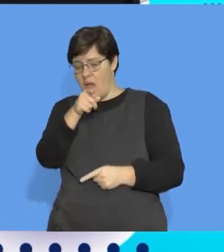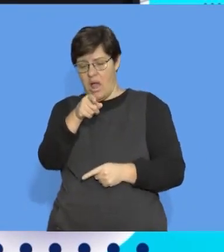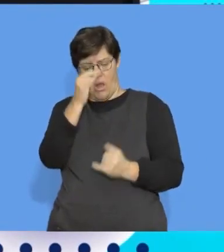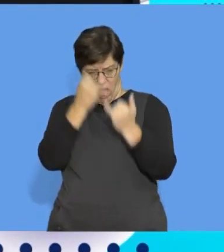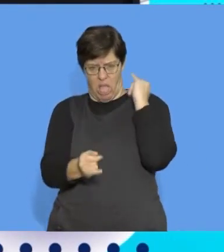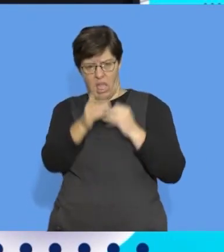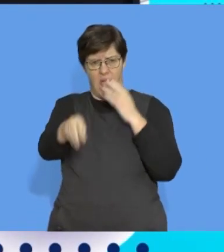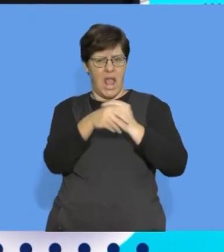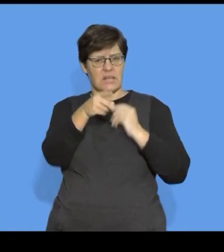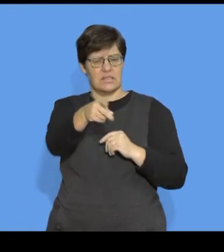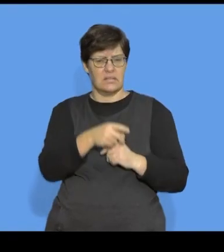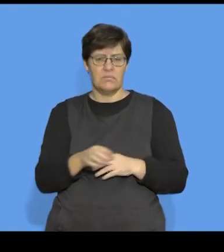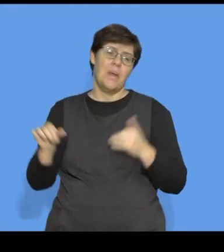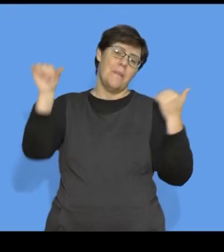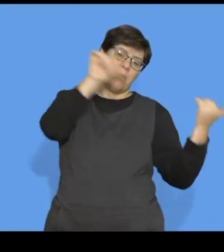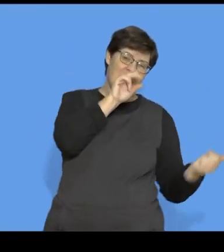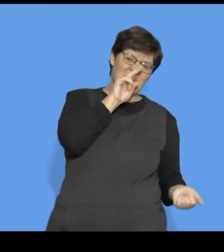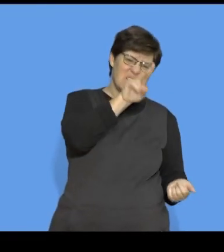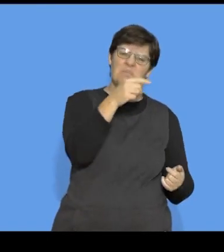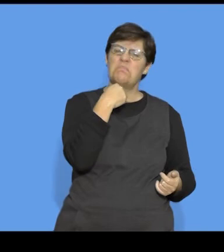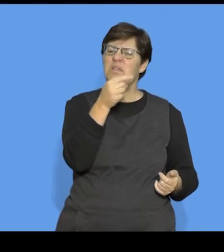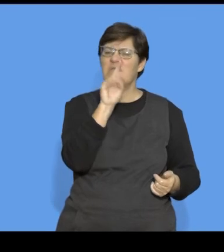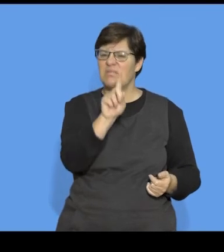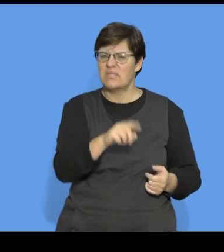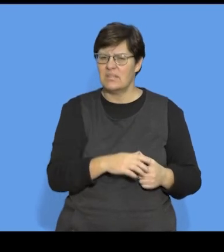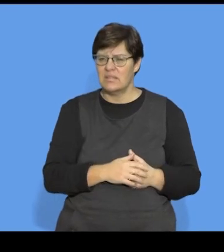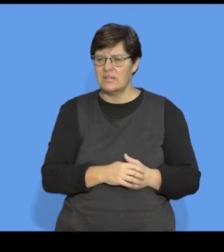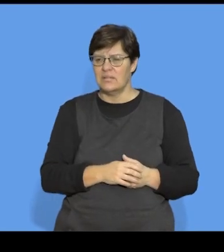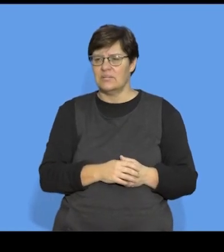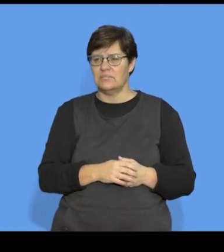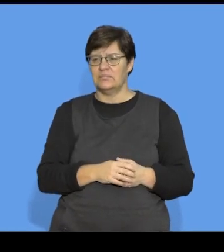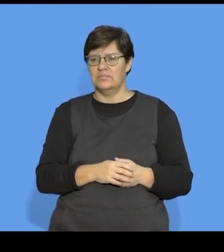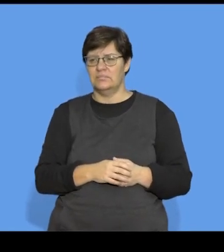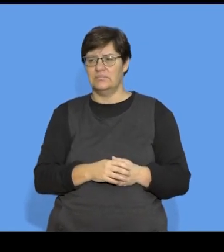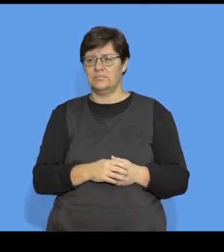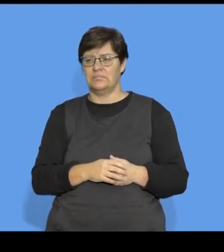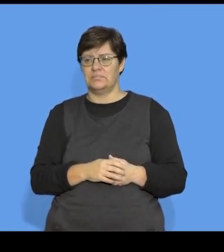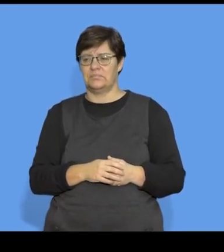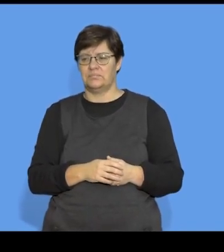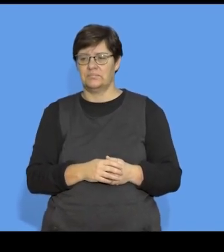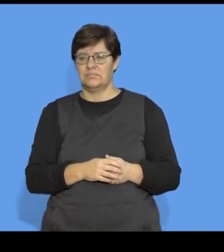there. Let me take you back to that one there so you can see exactly what we're talking about.